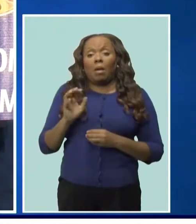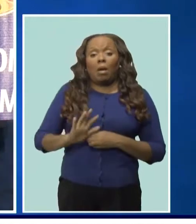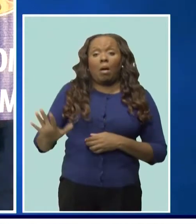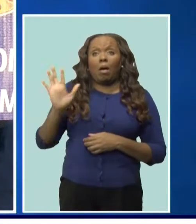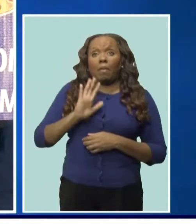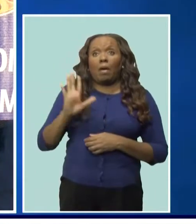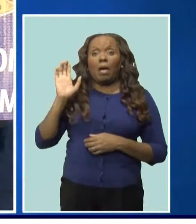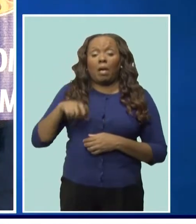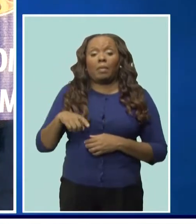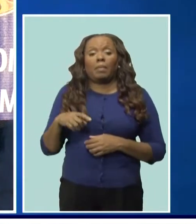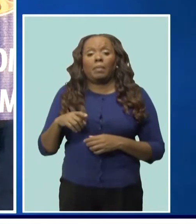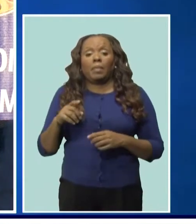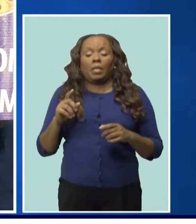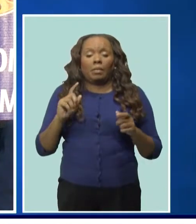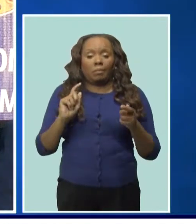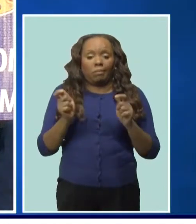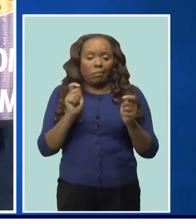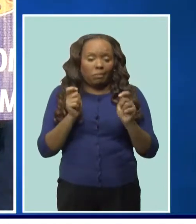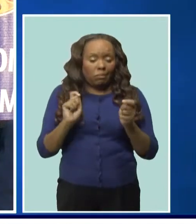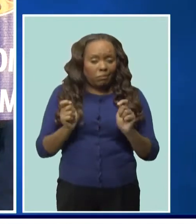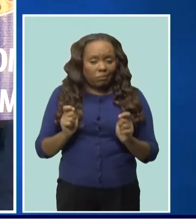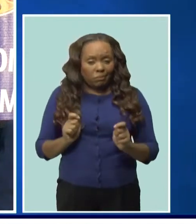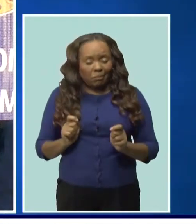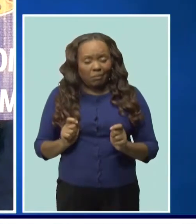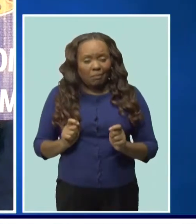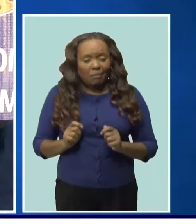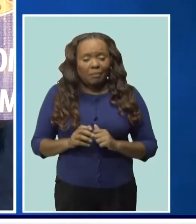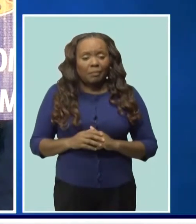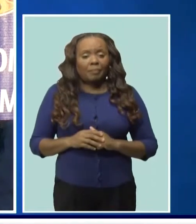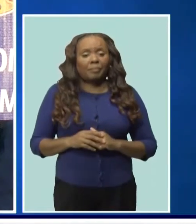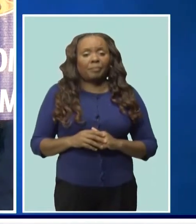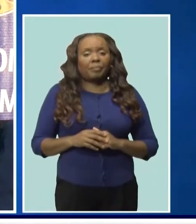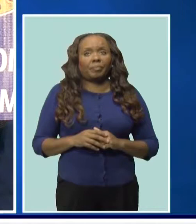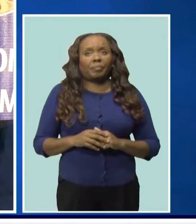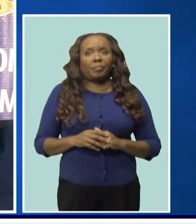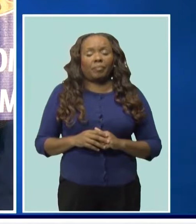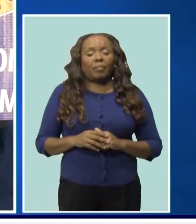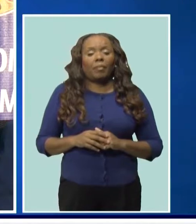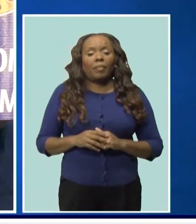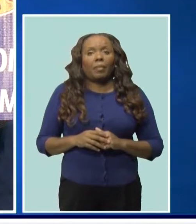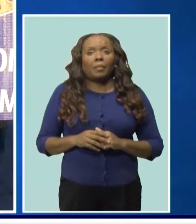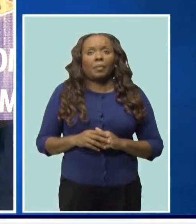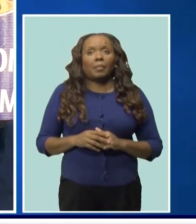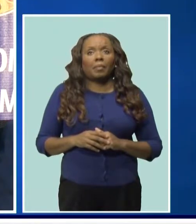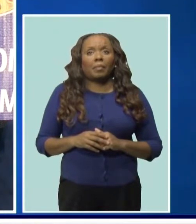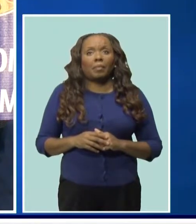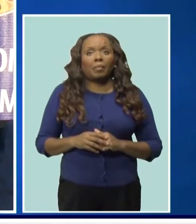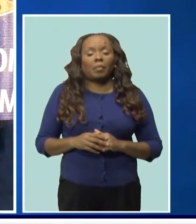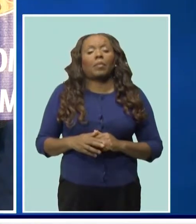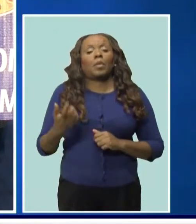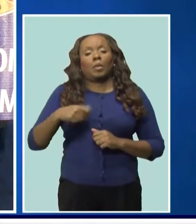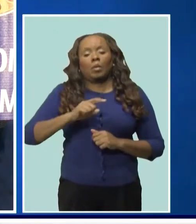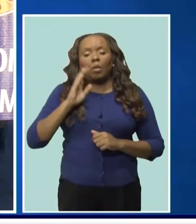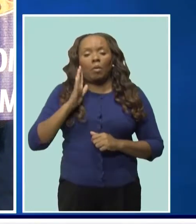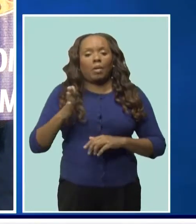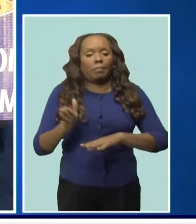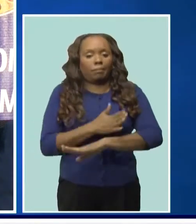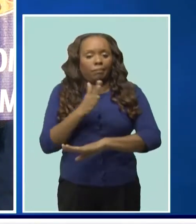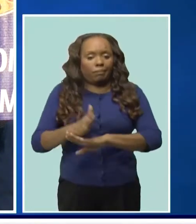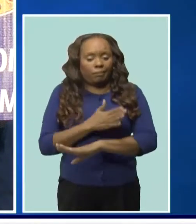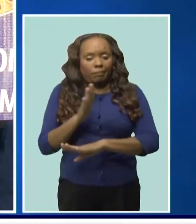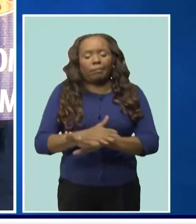our post offices are going to be configured and reimagined so that they